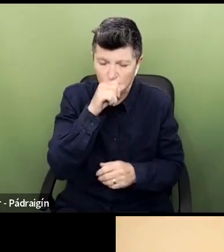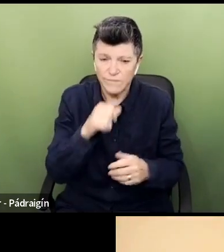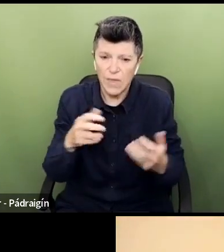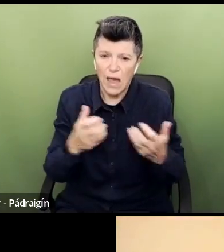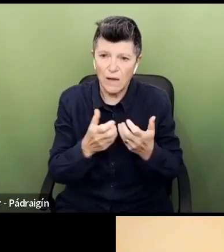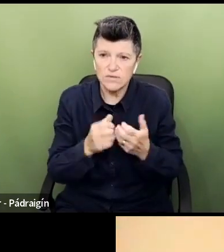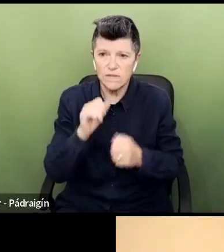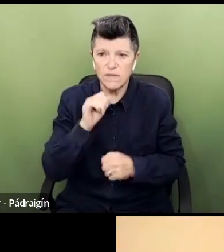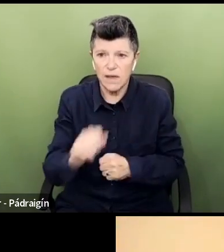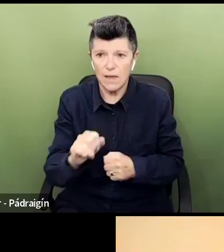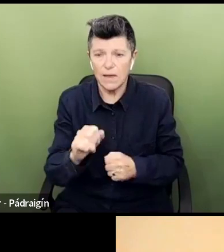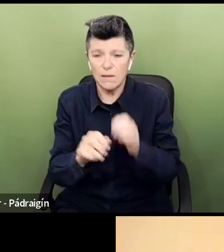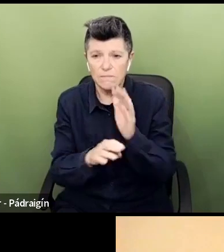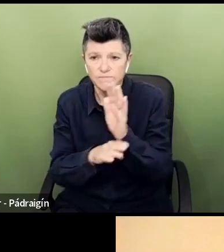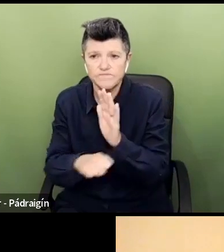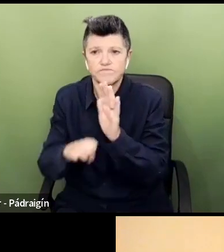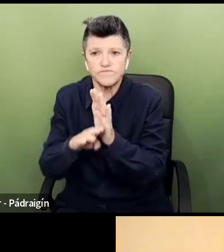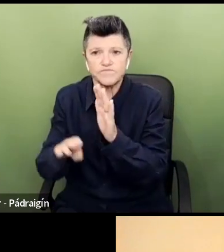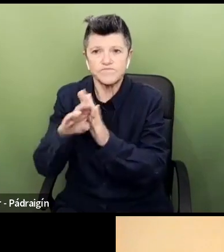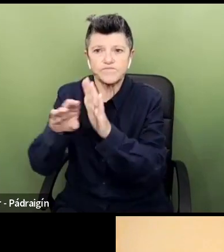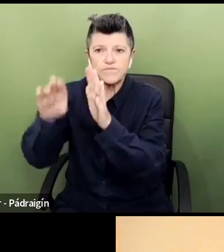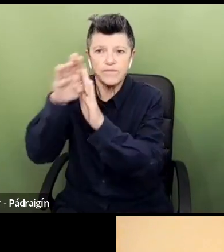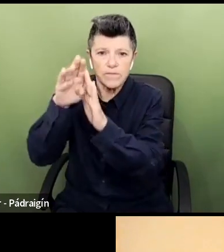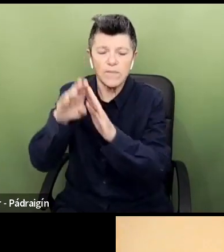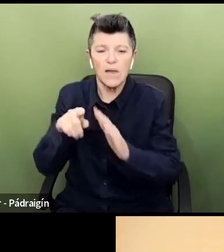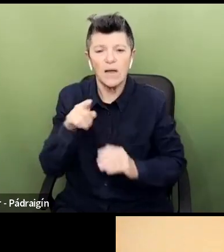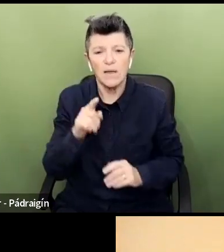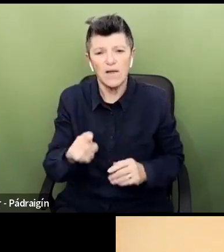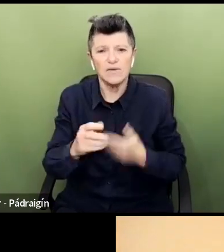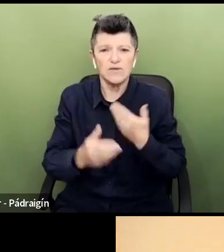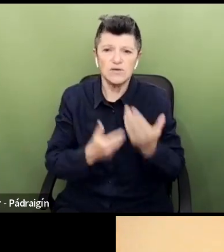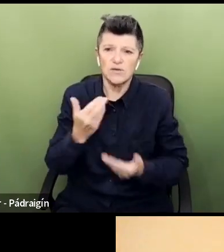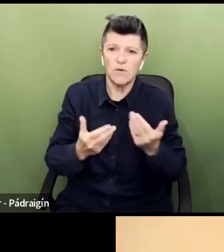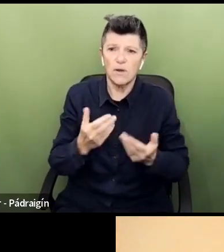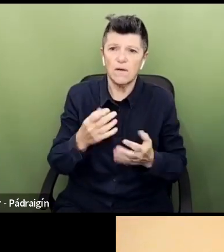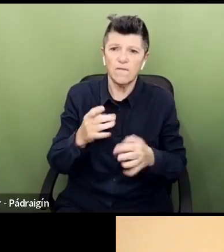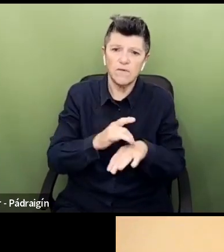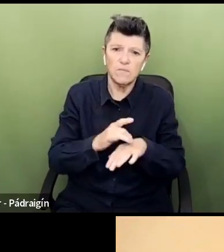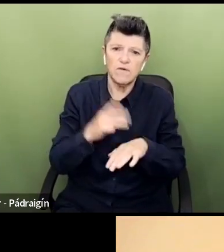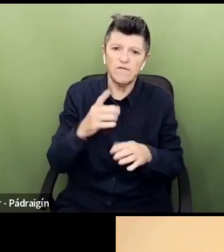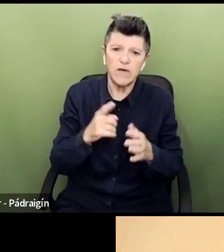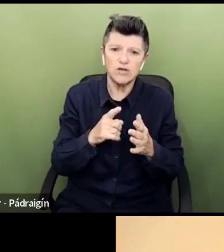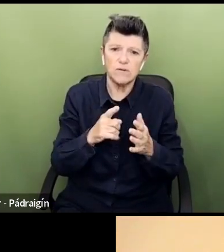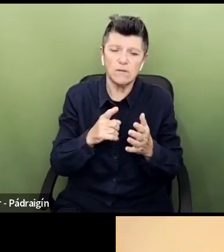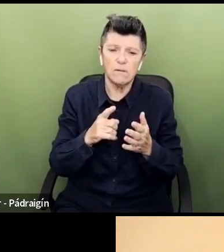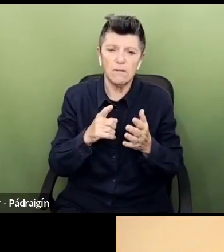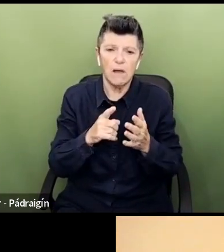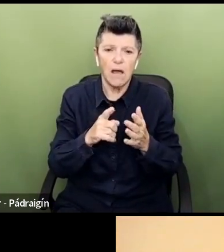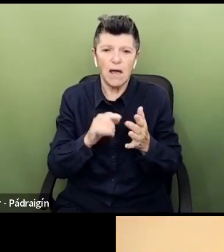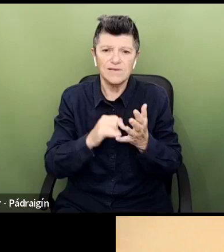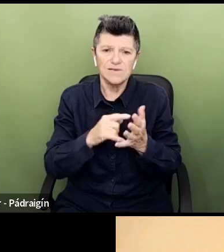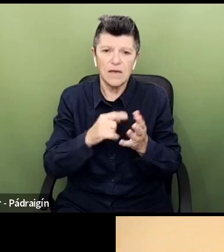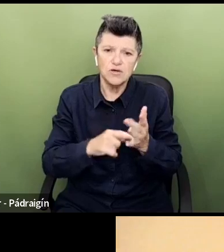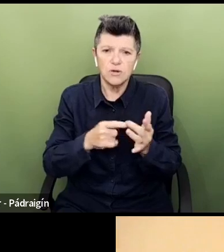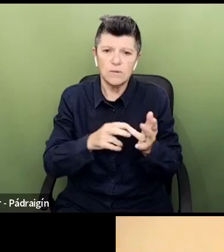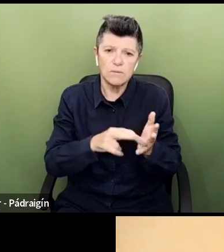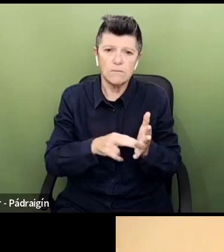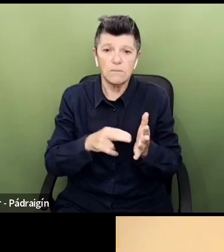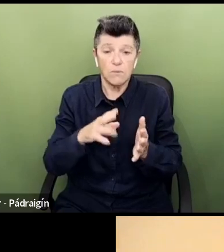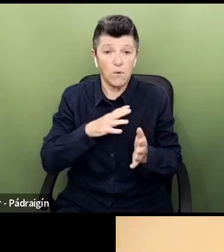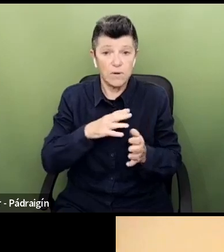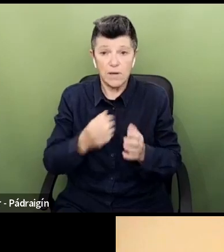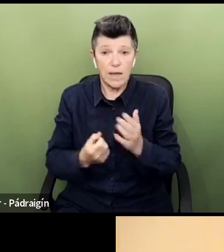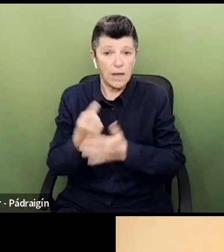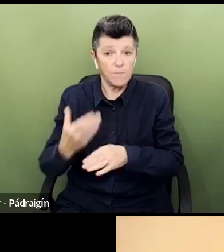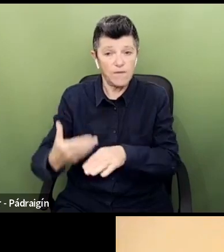the high levels? And that's a story of kind of professionalization that we observed already before the revolution, when